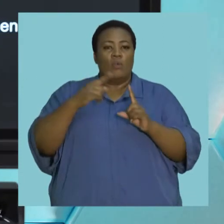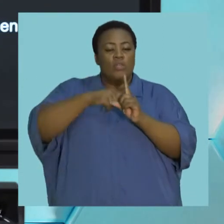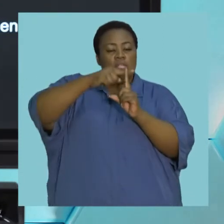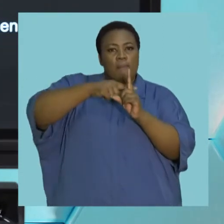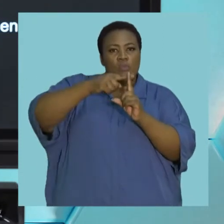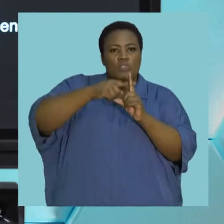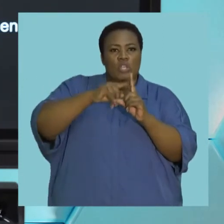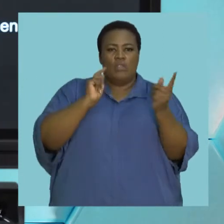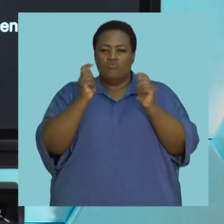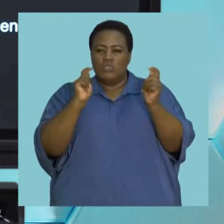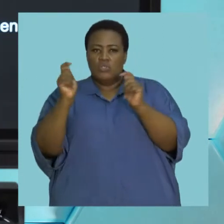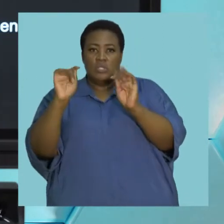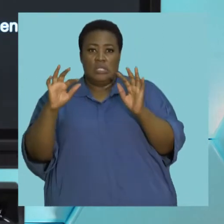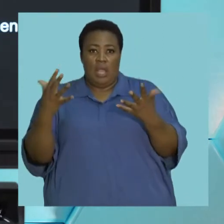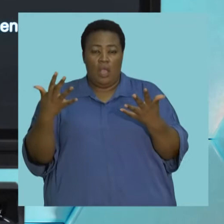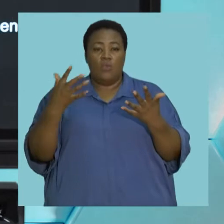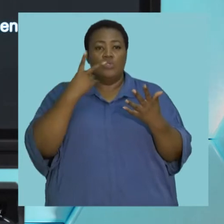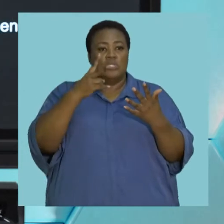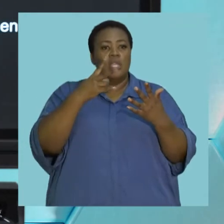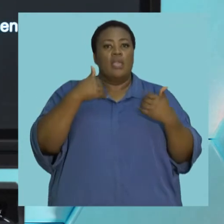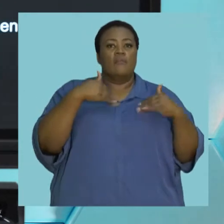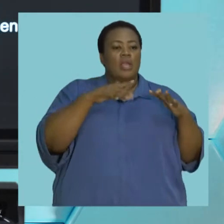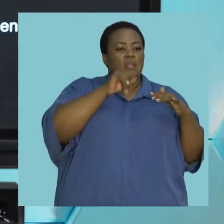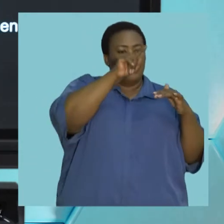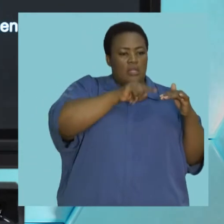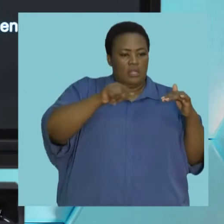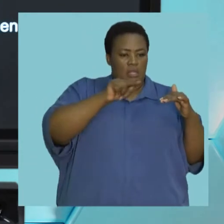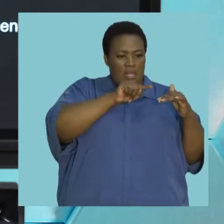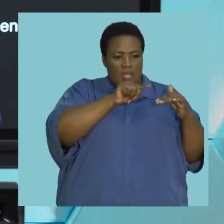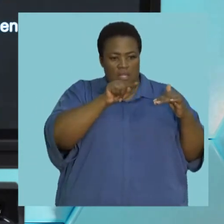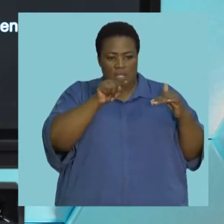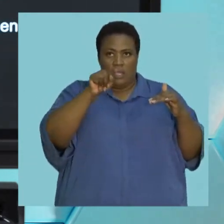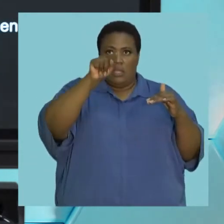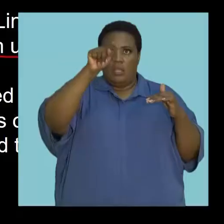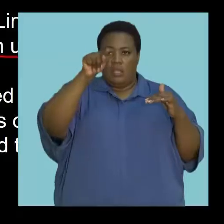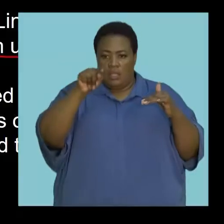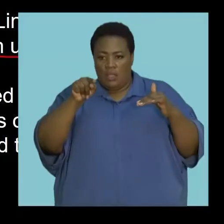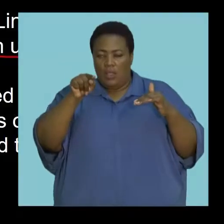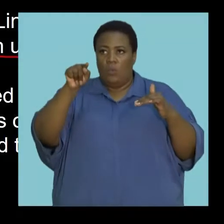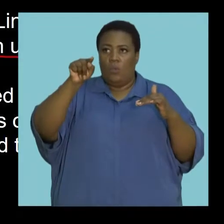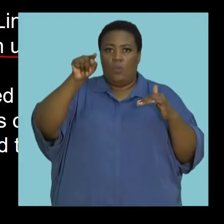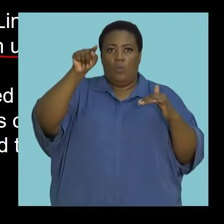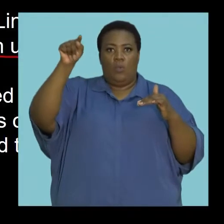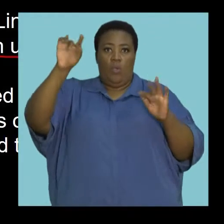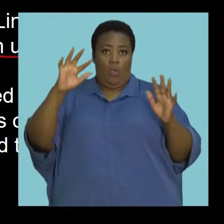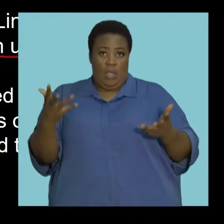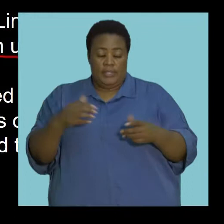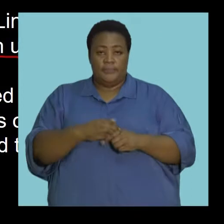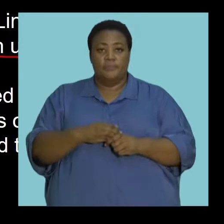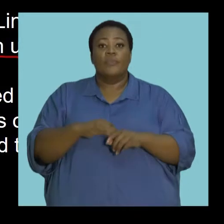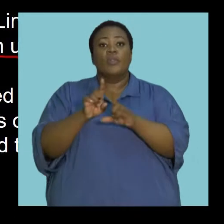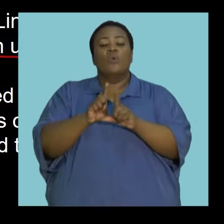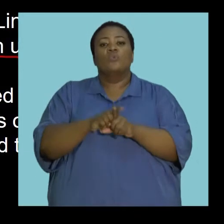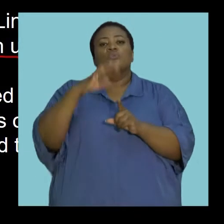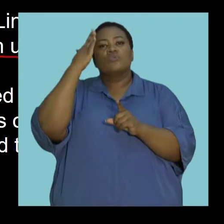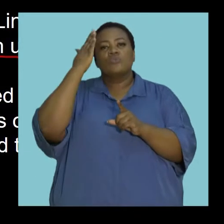temperature, where the temperature is changing. So we see progression from one to the next. We also know that bar graphs show different